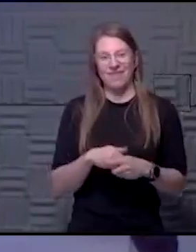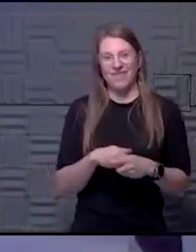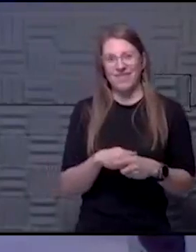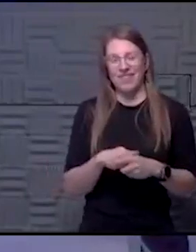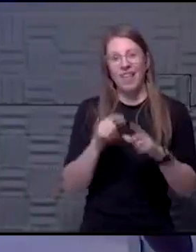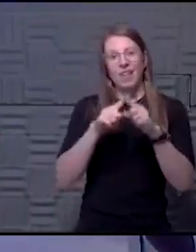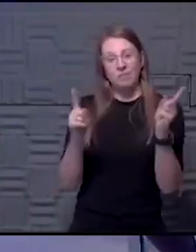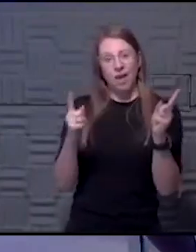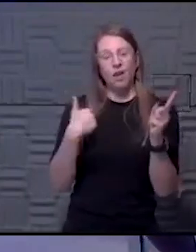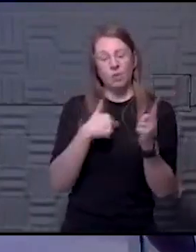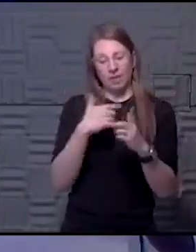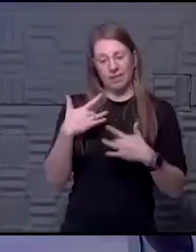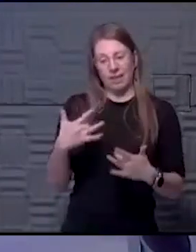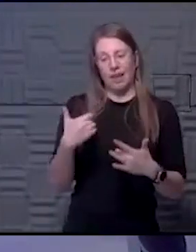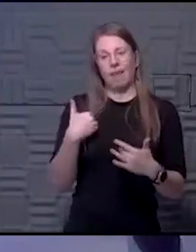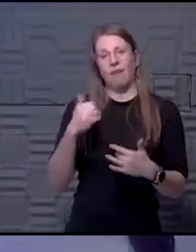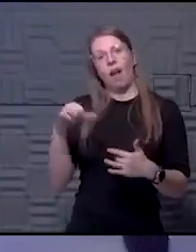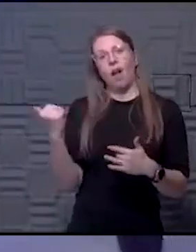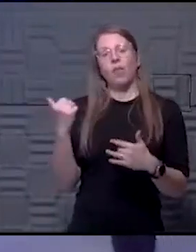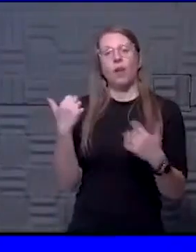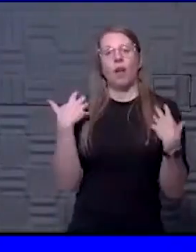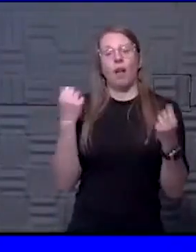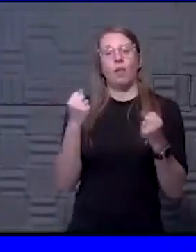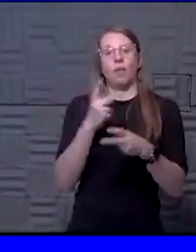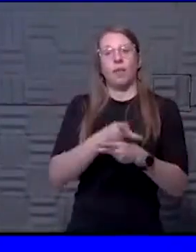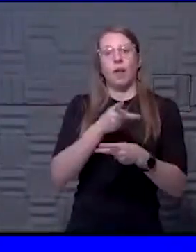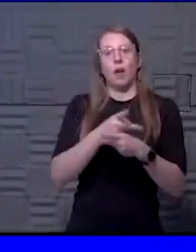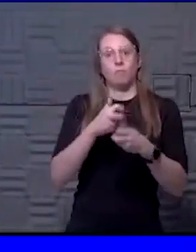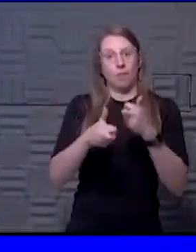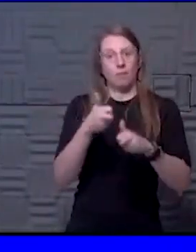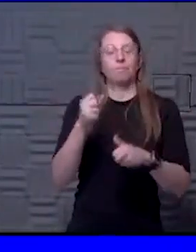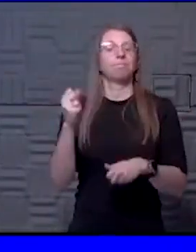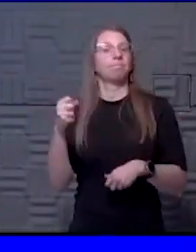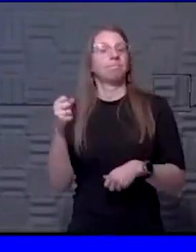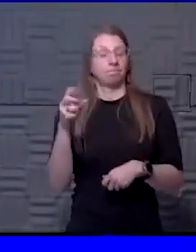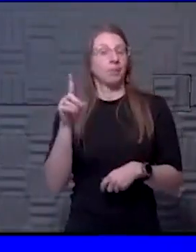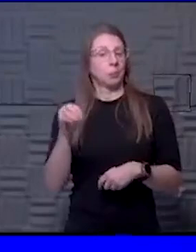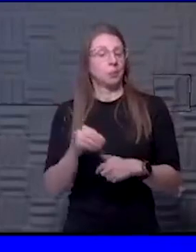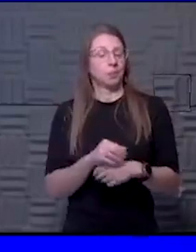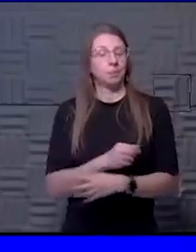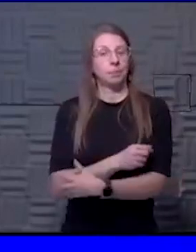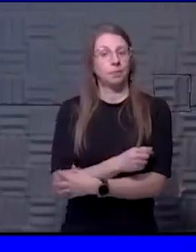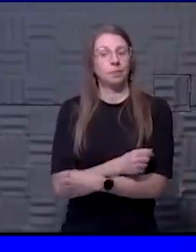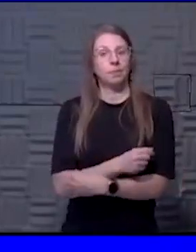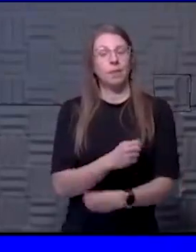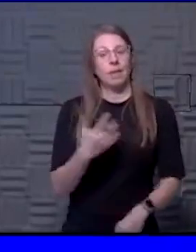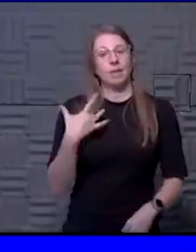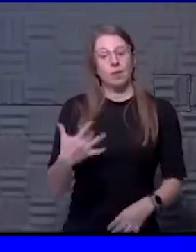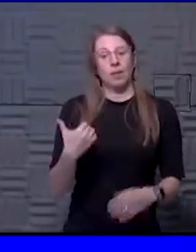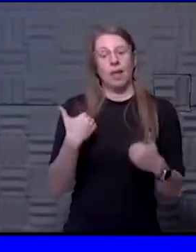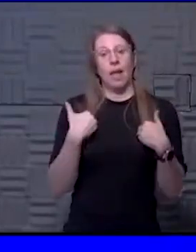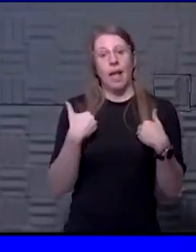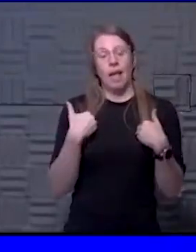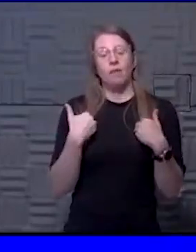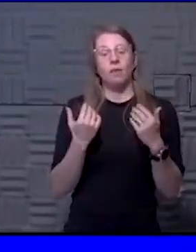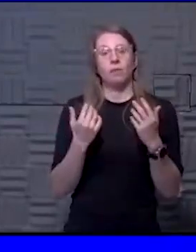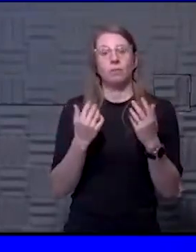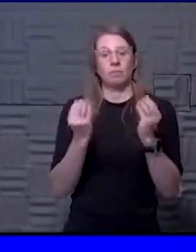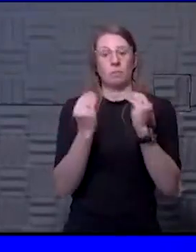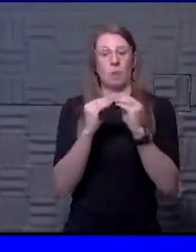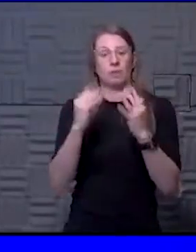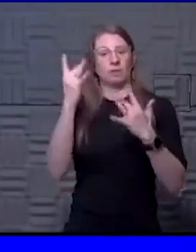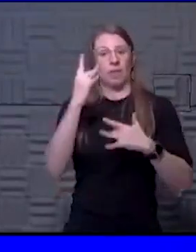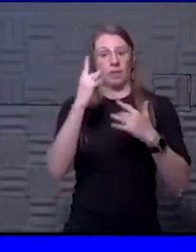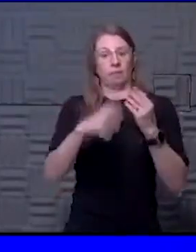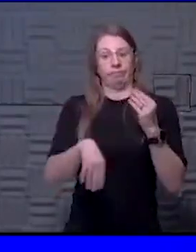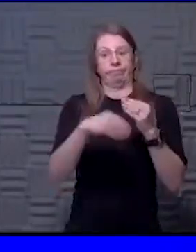then we do tend to have other healthcare problems. Yeah, you do. You know, it's common to have more comorbidities.